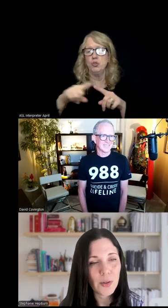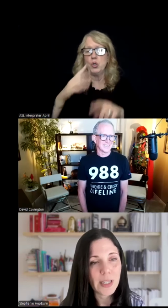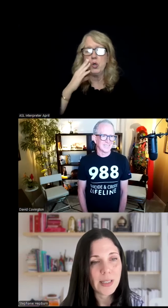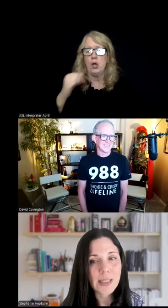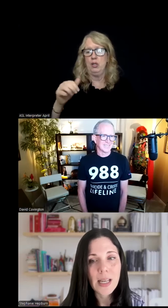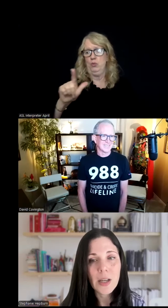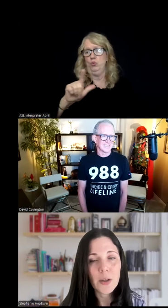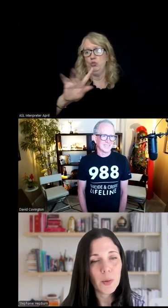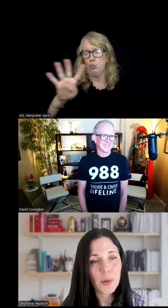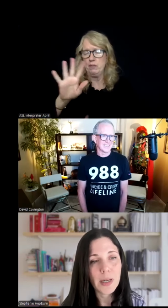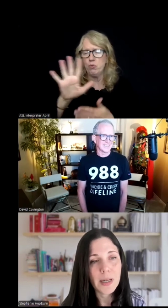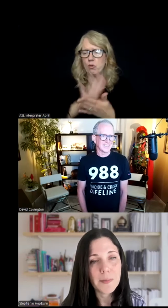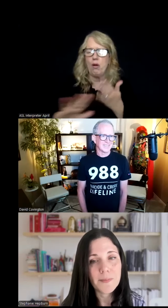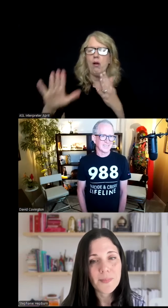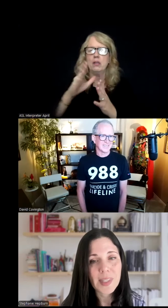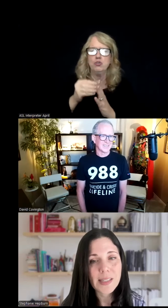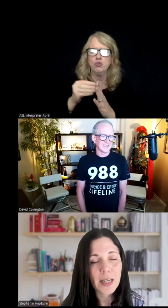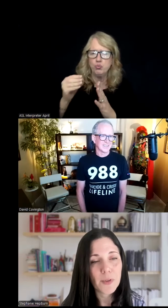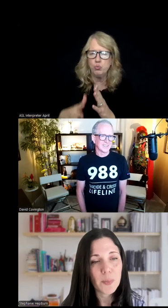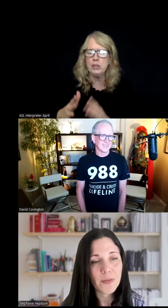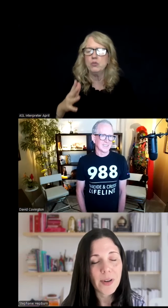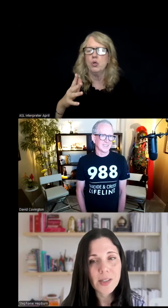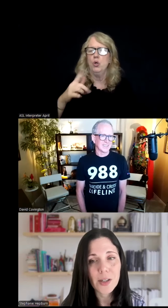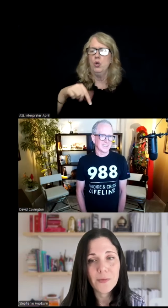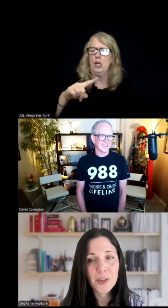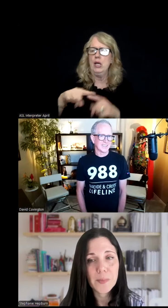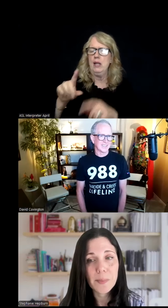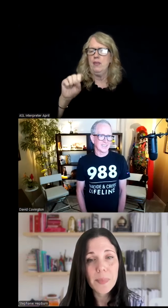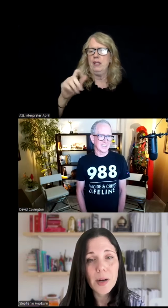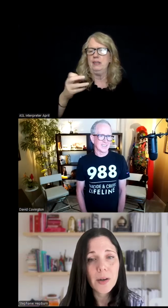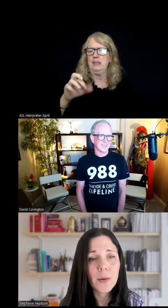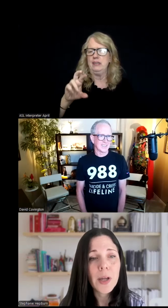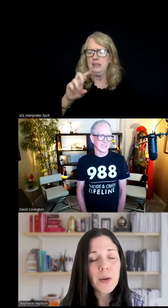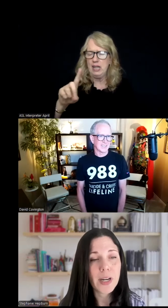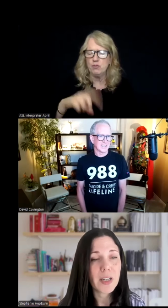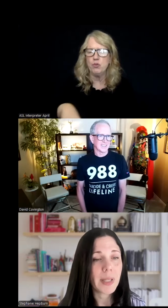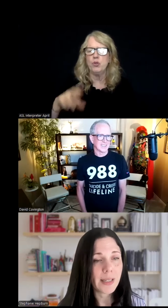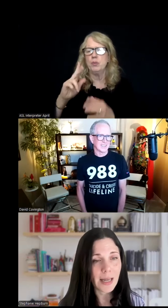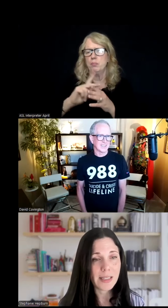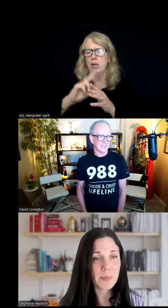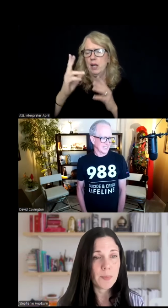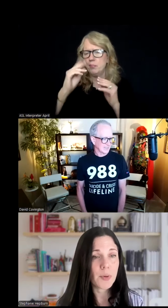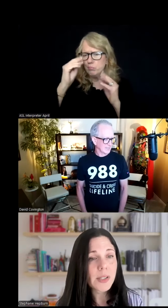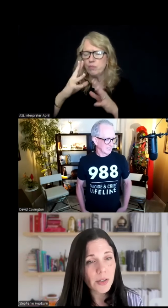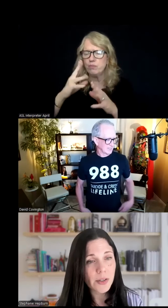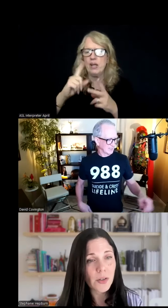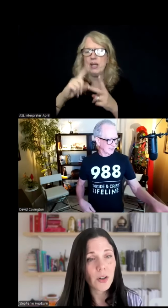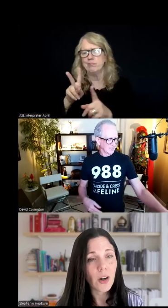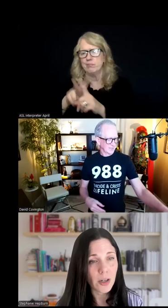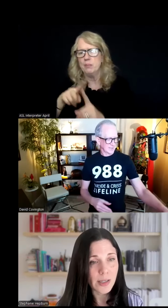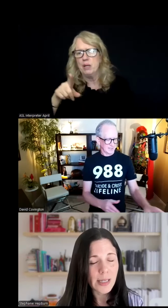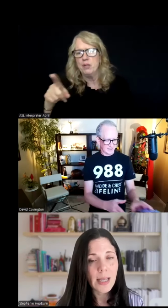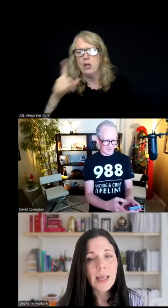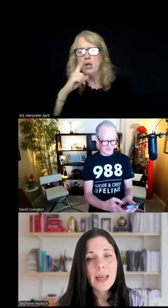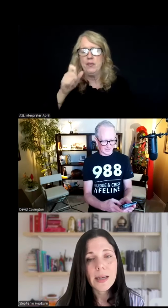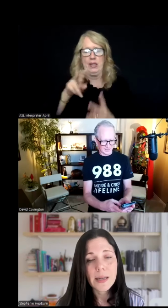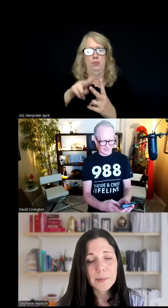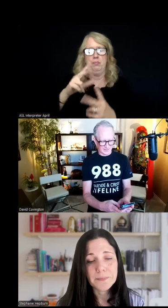college students who Stanford professor Philip Zimbardo randomly assigned to be prisoners or